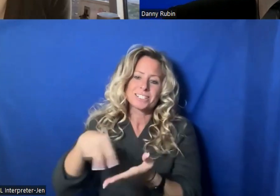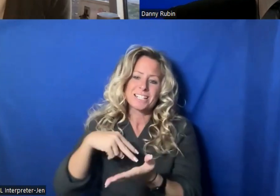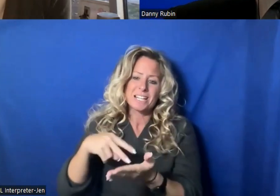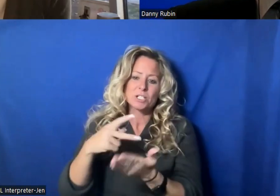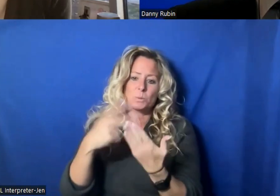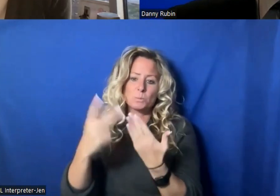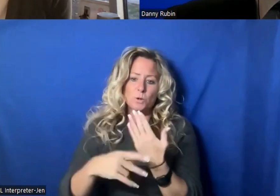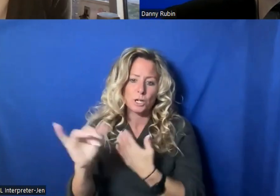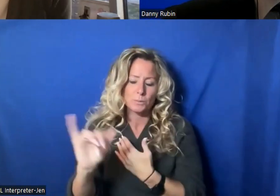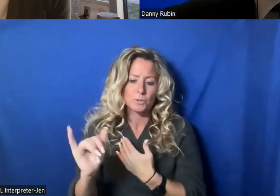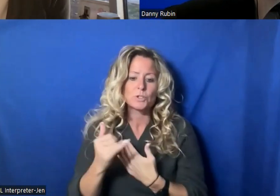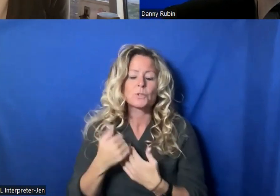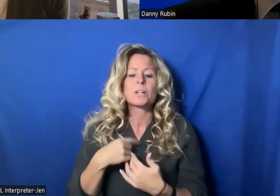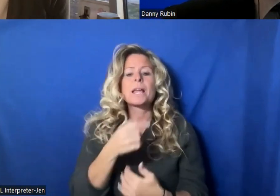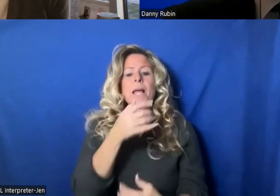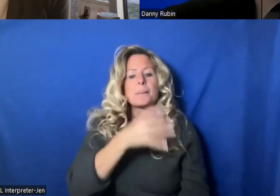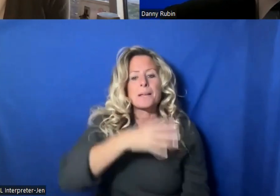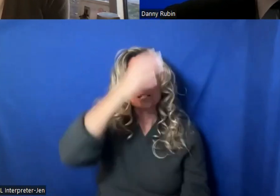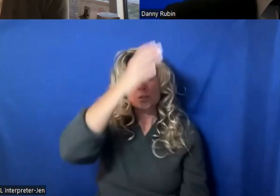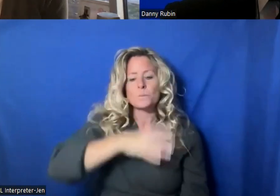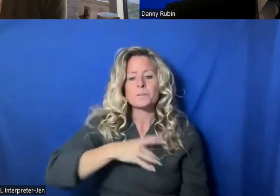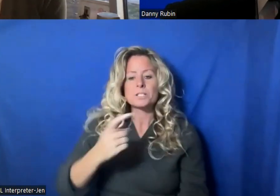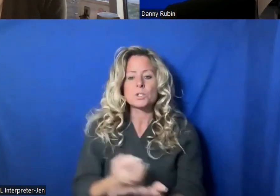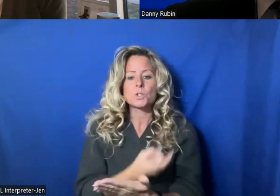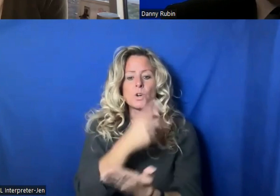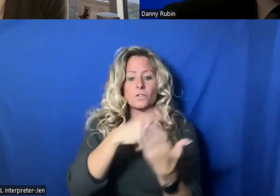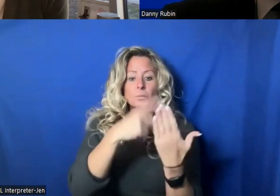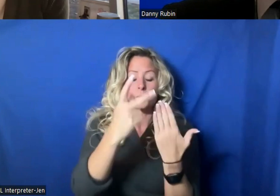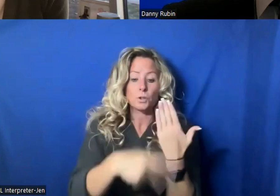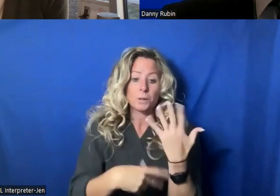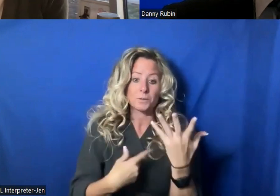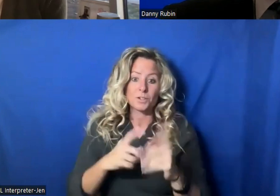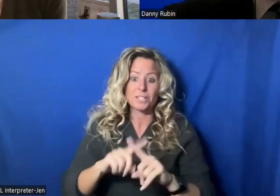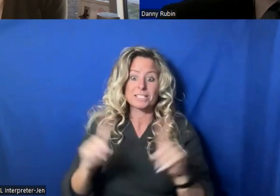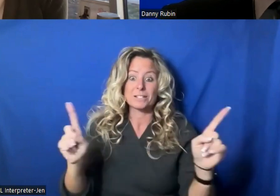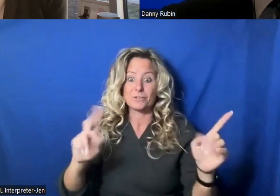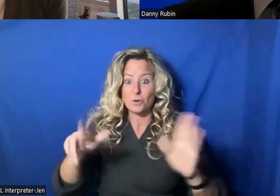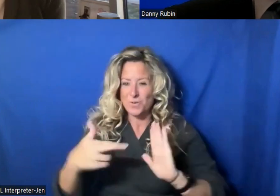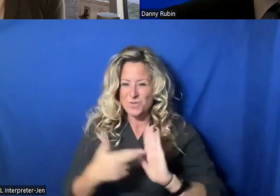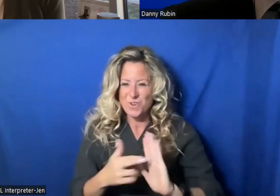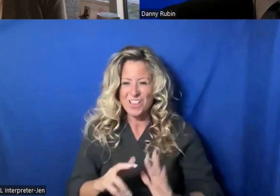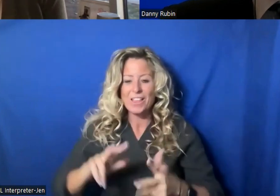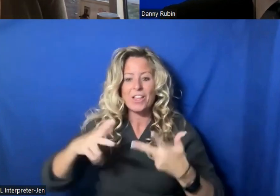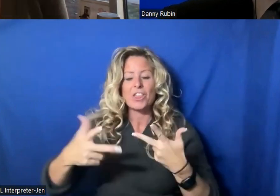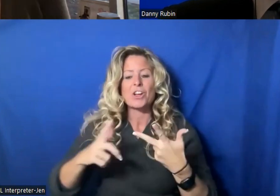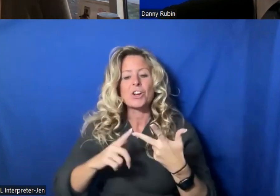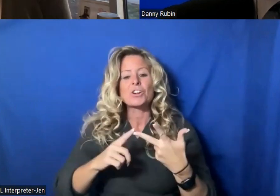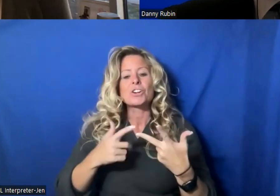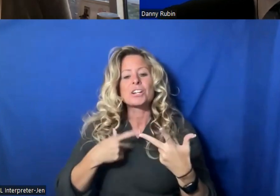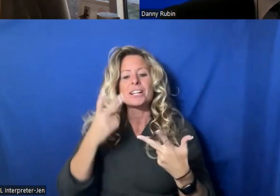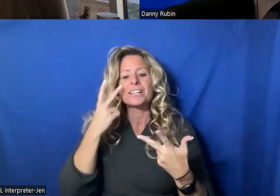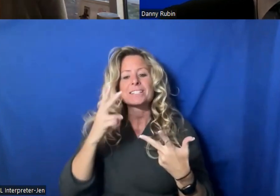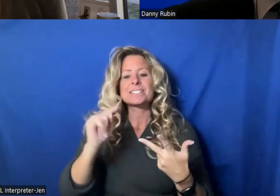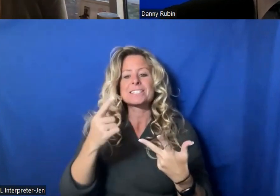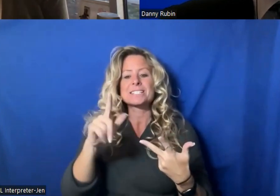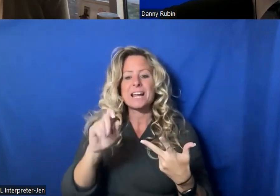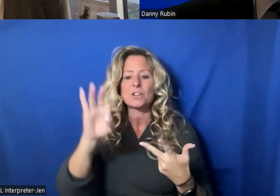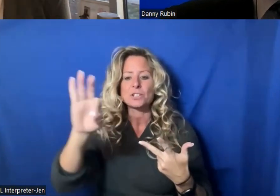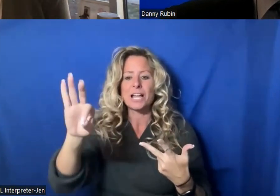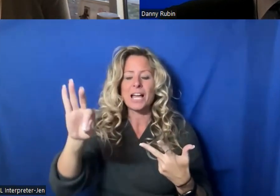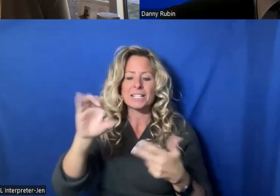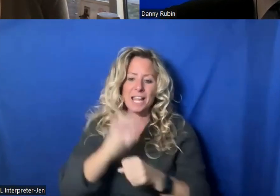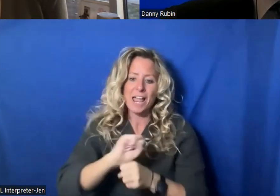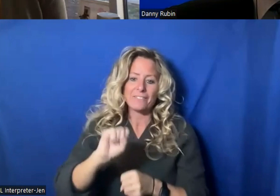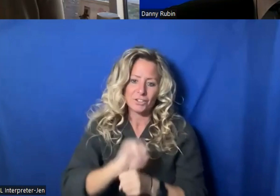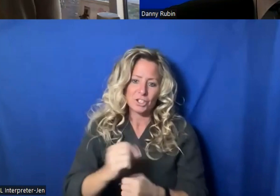well, and our men's and women's golf programs. So that's kind of a different hat. And then the third hat is I oversee our Title IX efforts here at Old